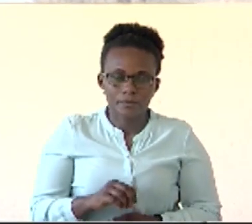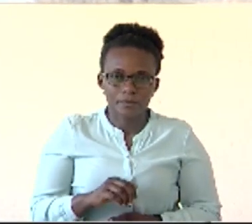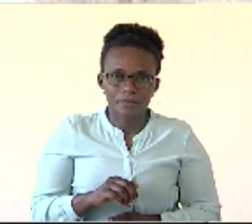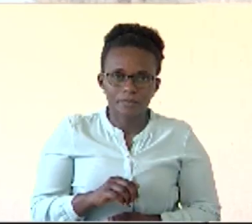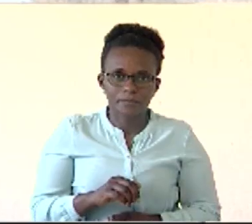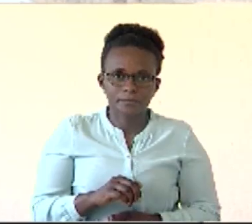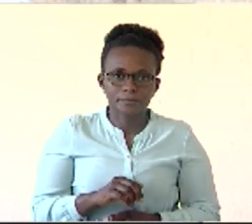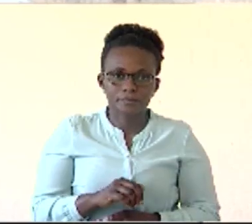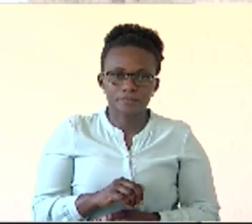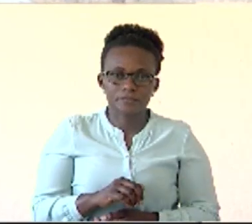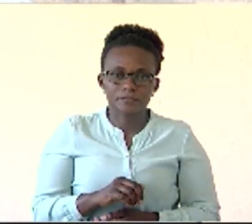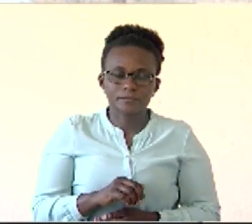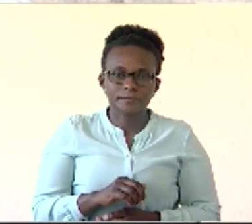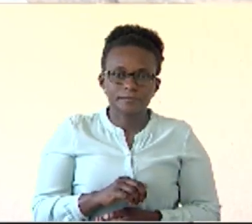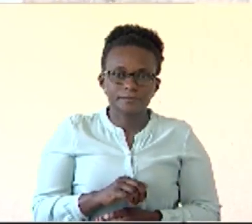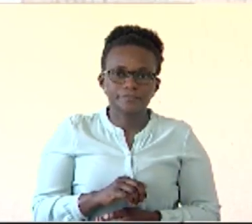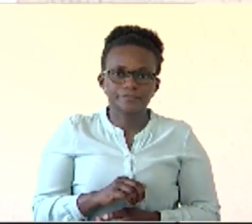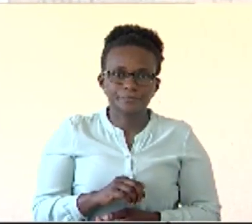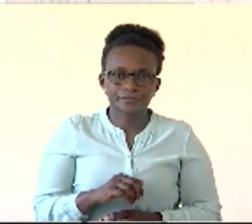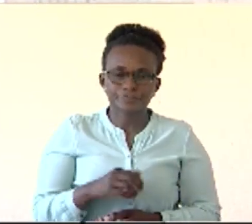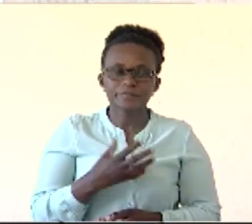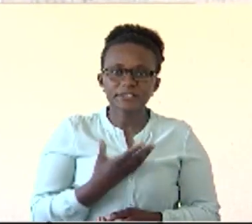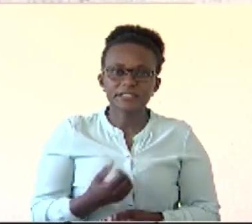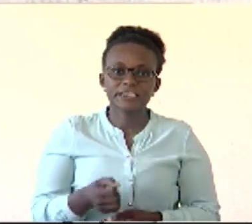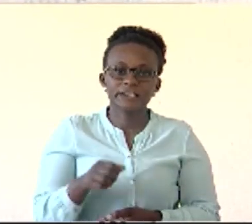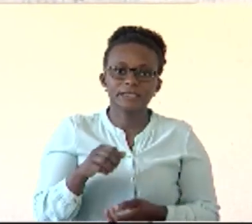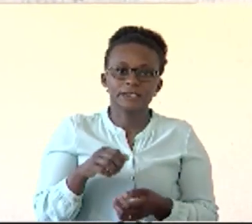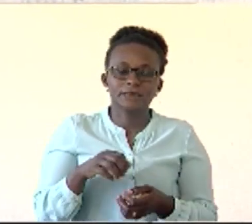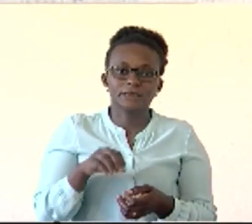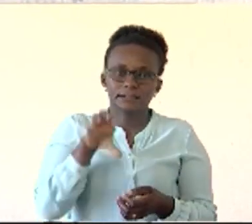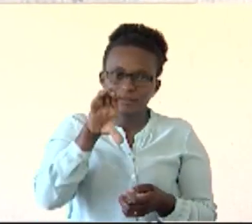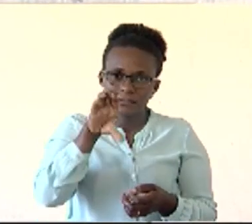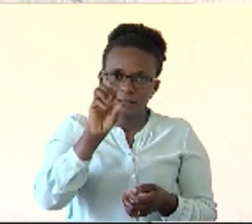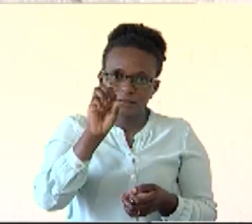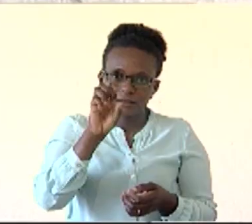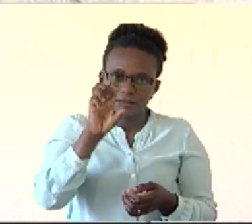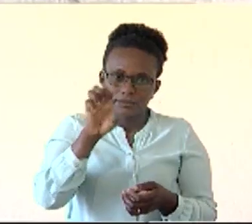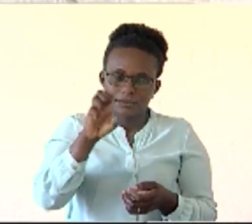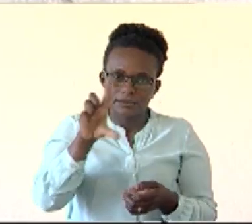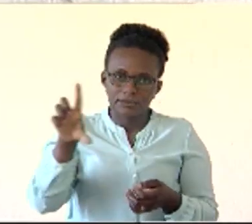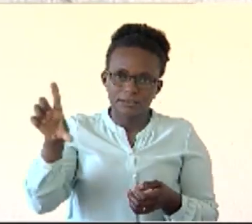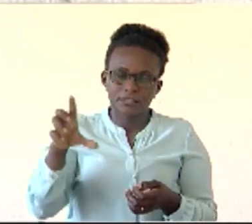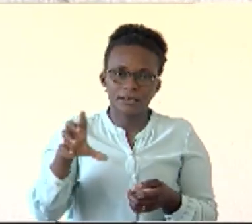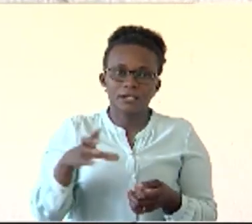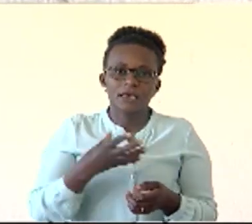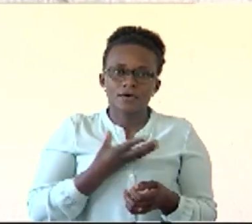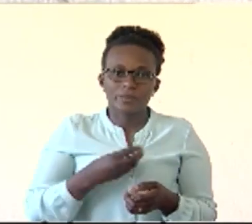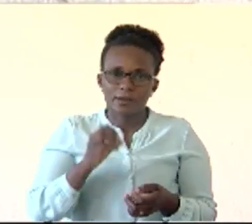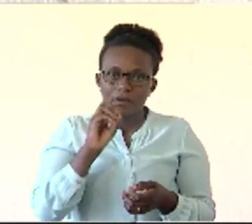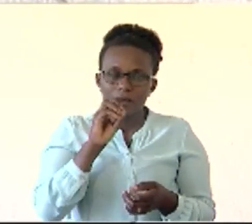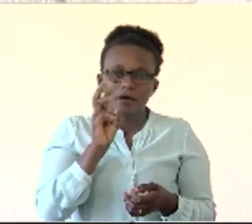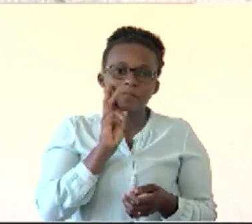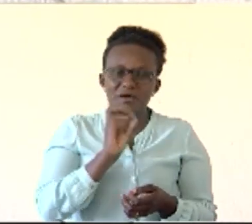up cells, dry cells, then you can get them from there. These are the electrodes which I just got from the dry